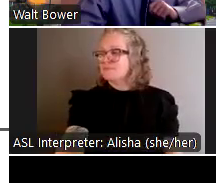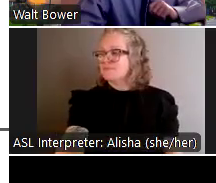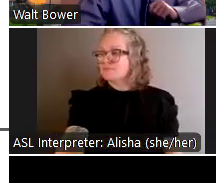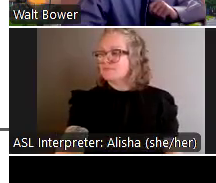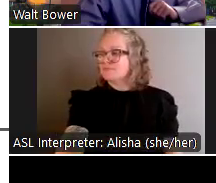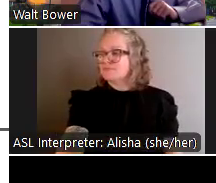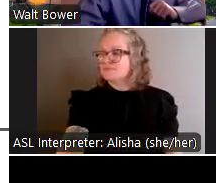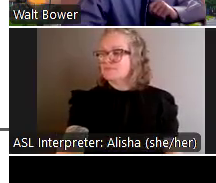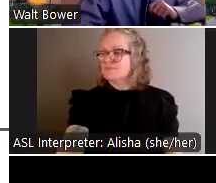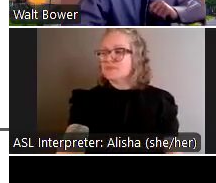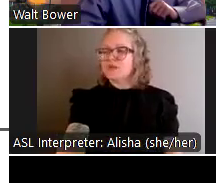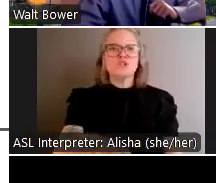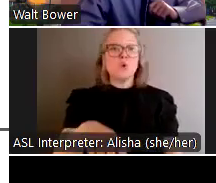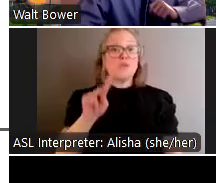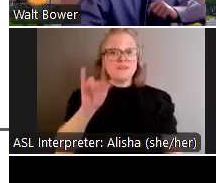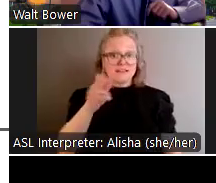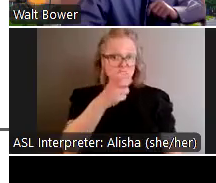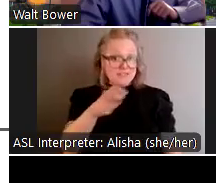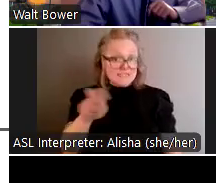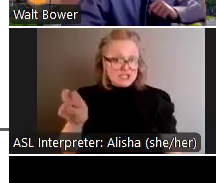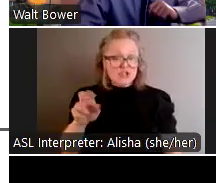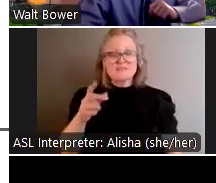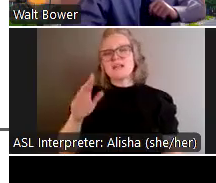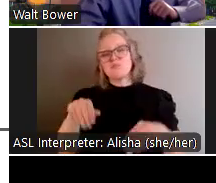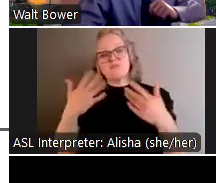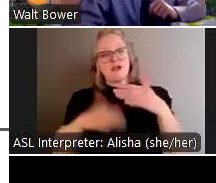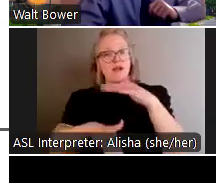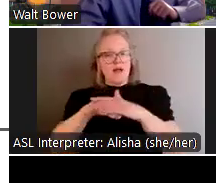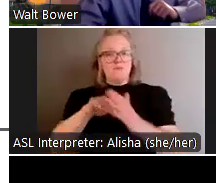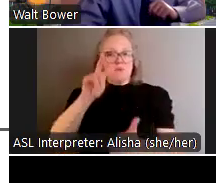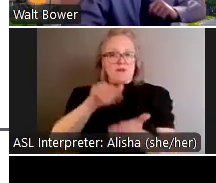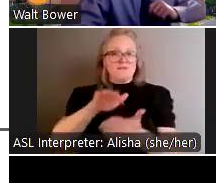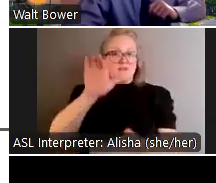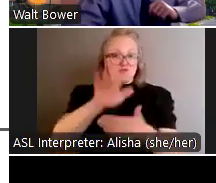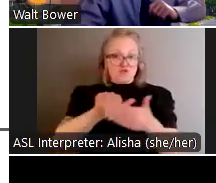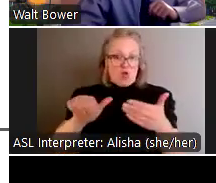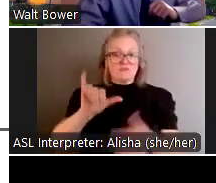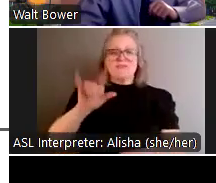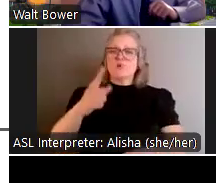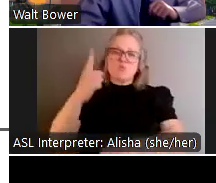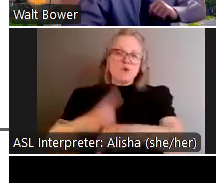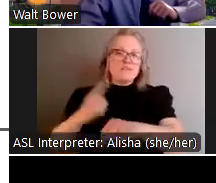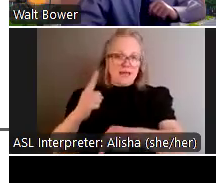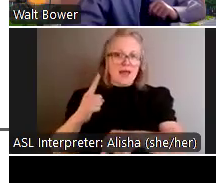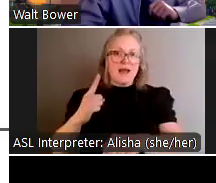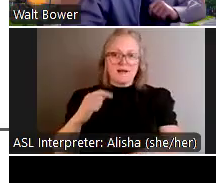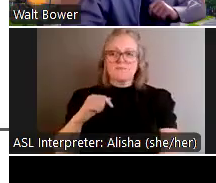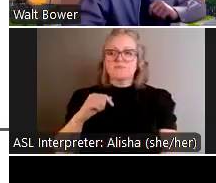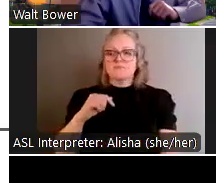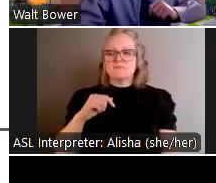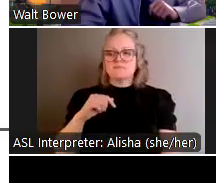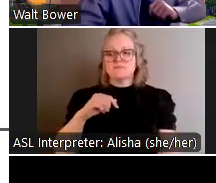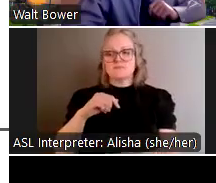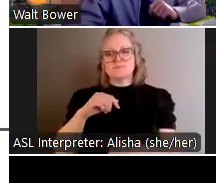And so the Kentucky Transitions, they can provide up to $2,500. This is a one-time